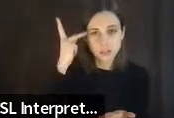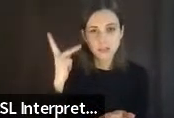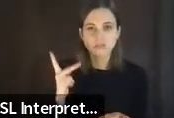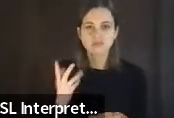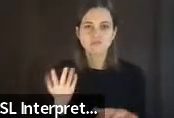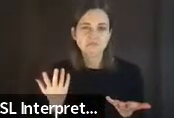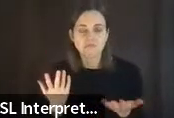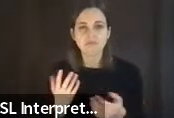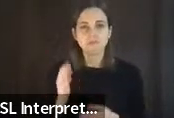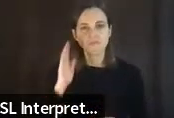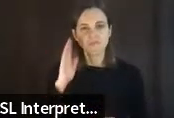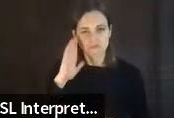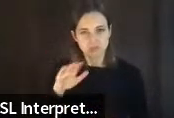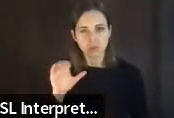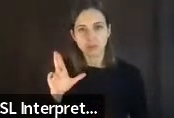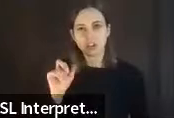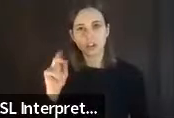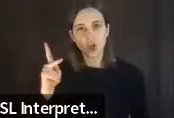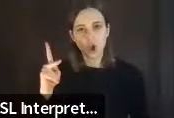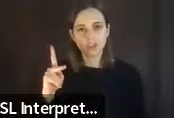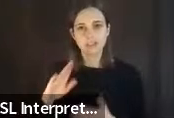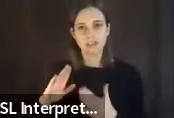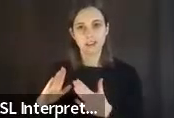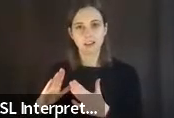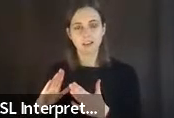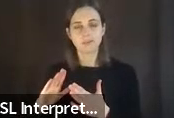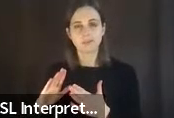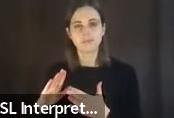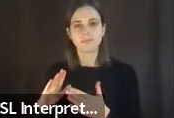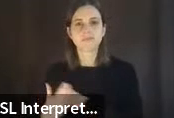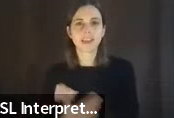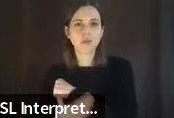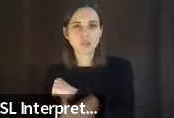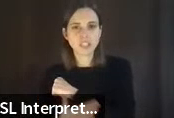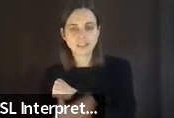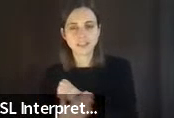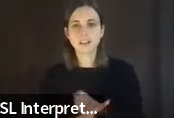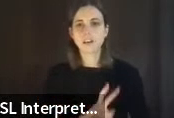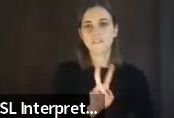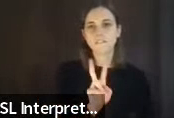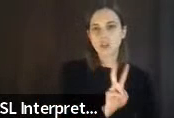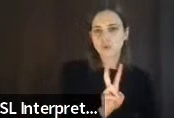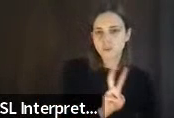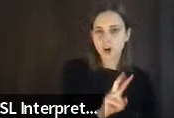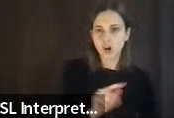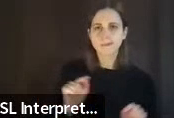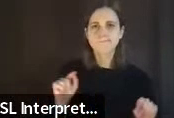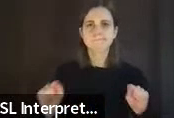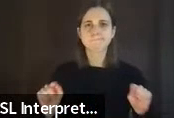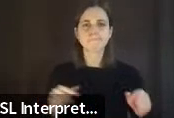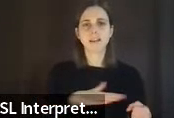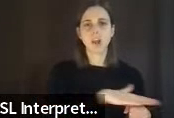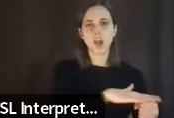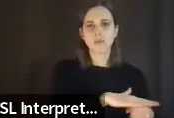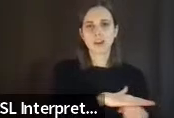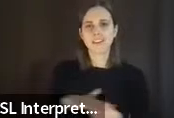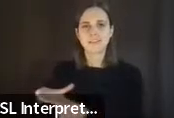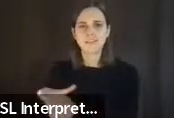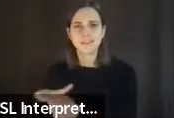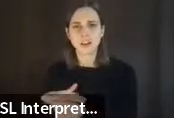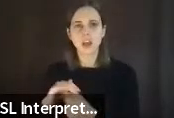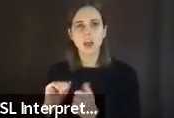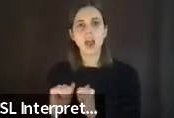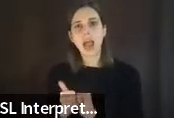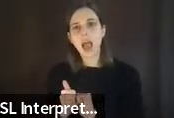Vancouver, and how far into Clark County do we go? what is the tolerance of